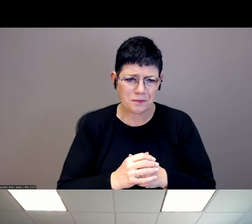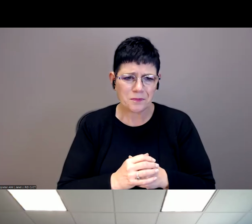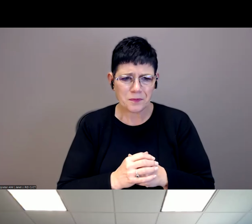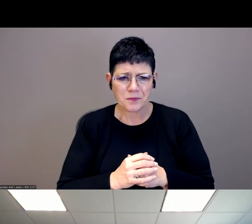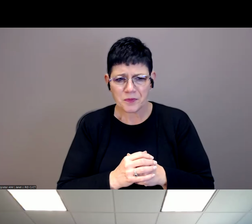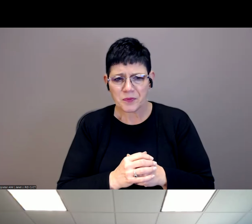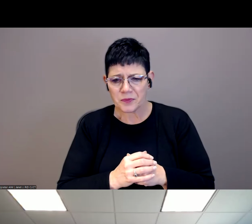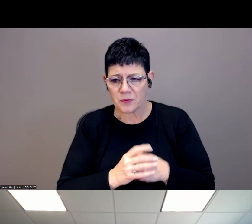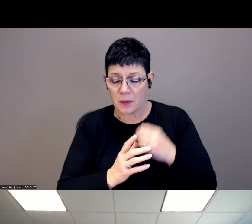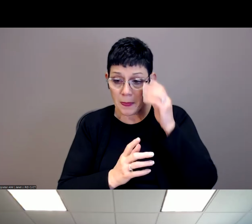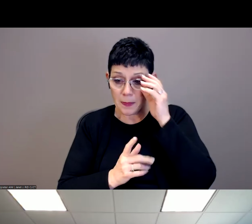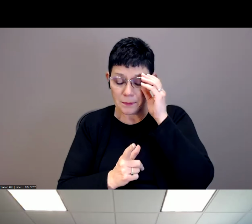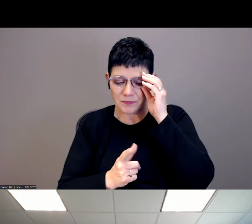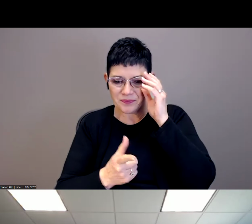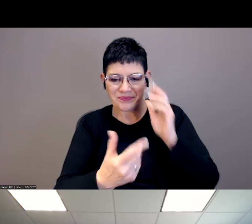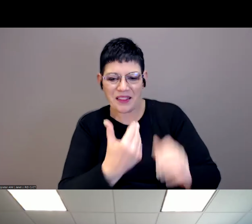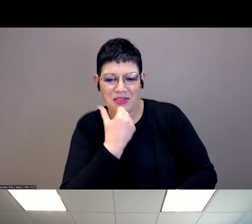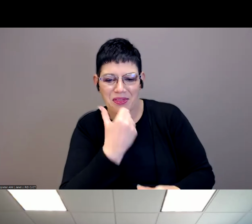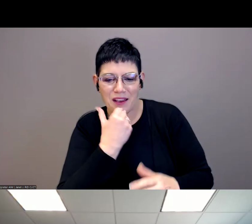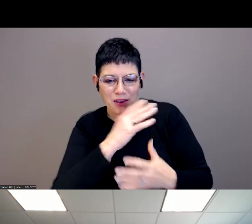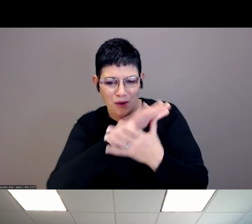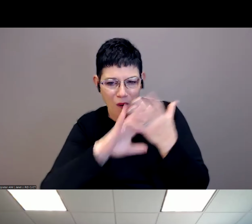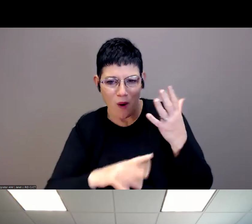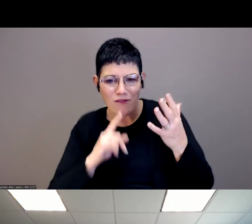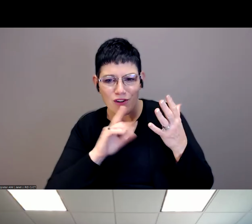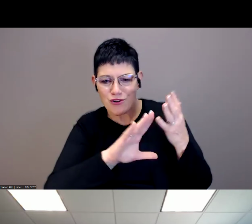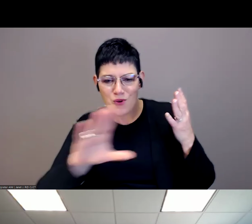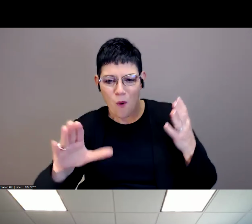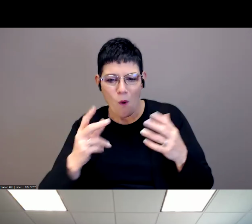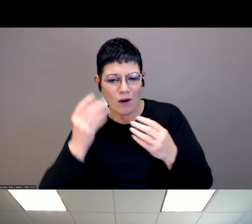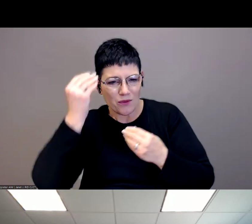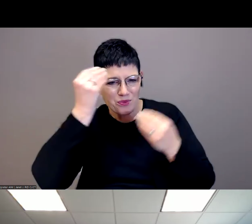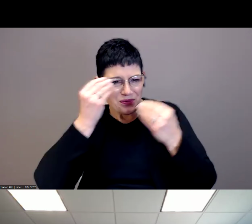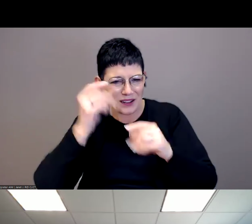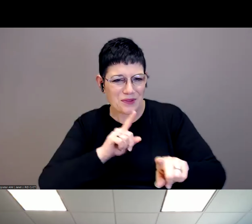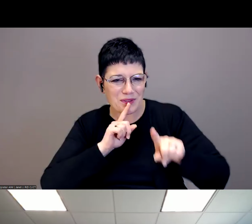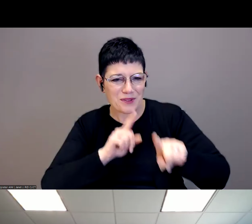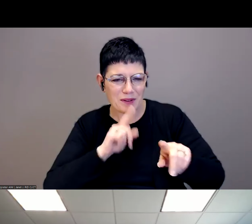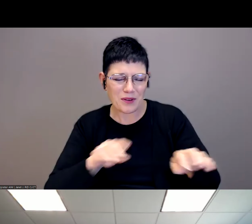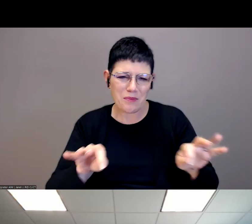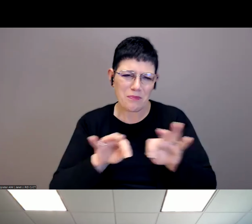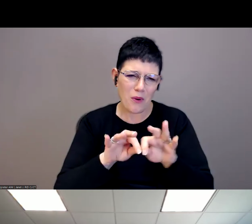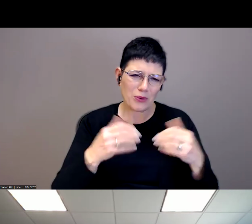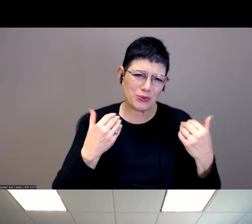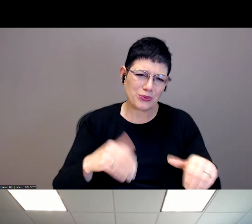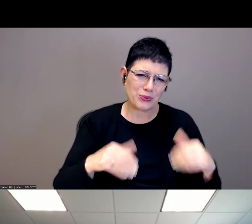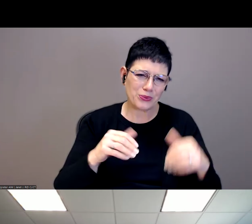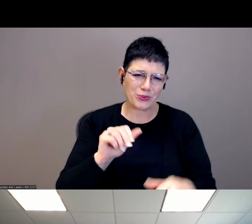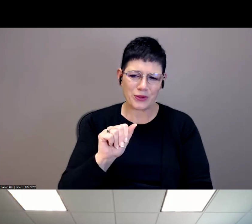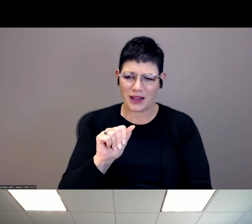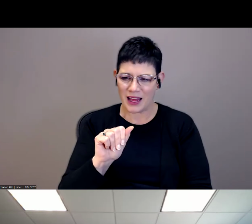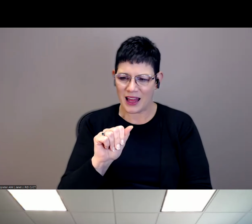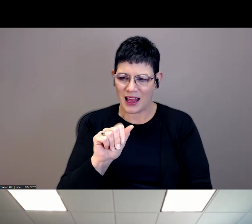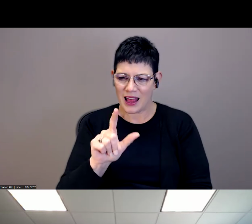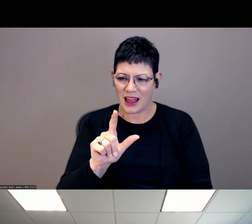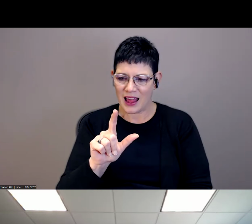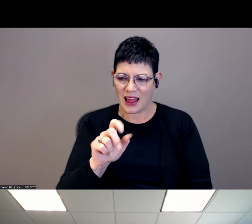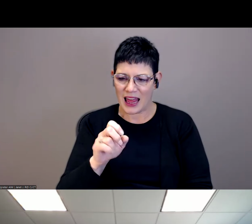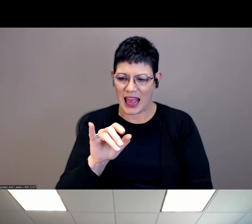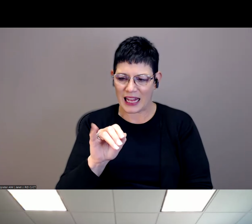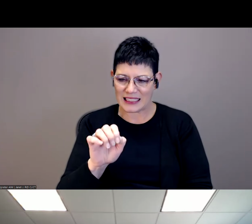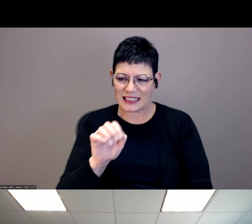Thank you. Thank you, all of you, for your reflective responses. This is Alex again. And